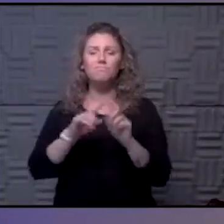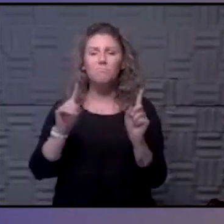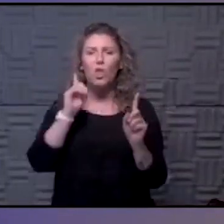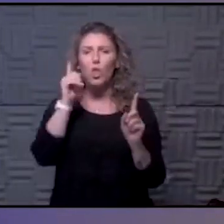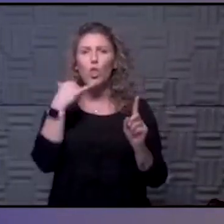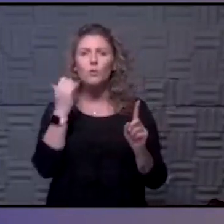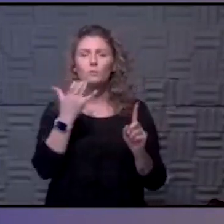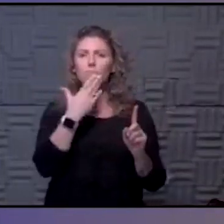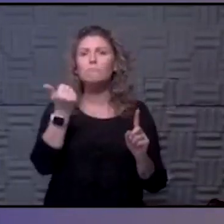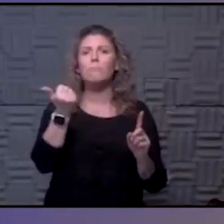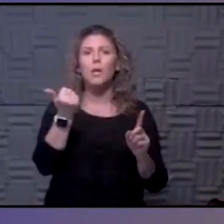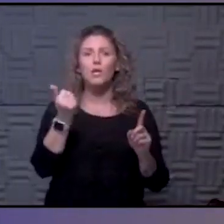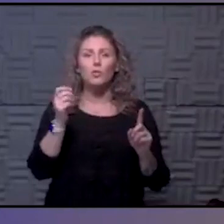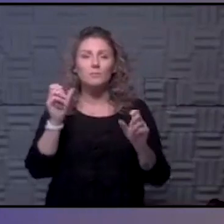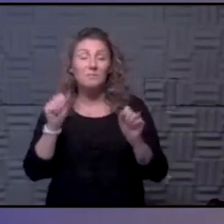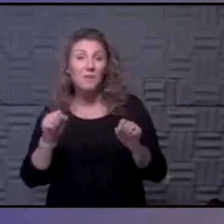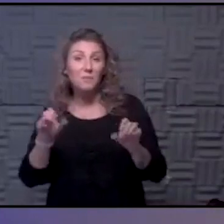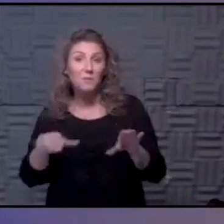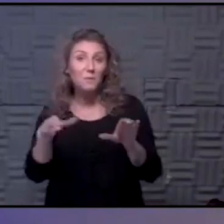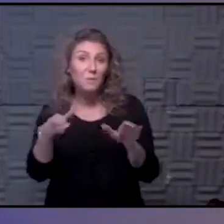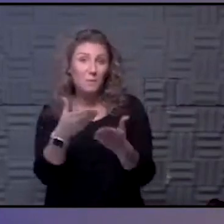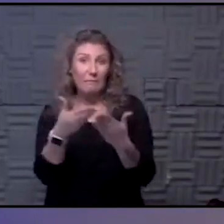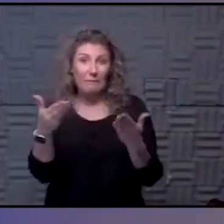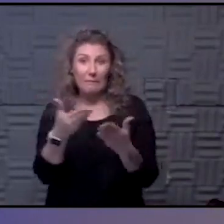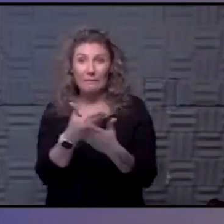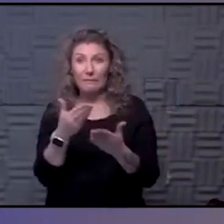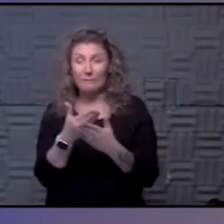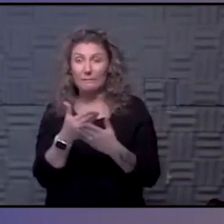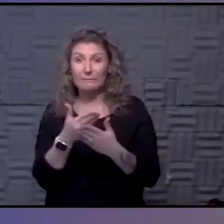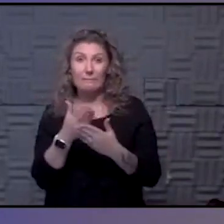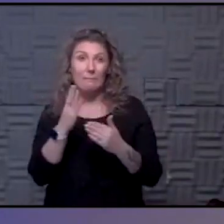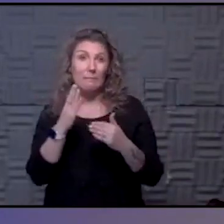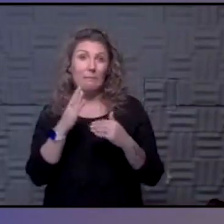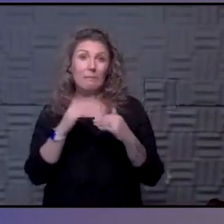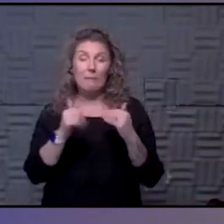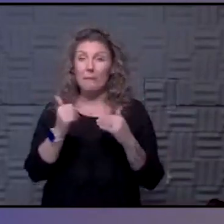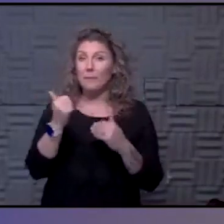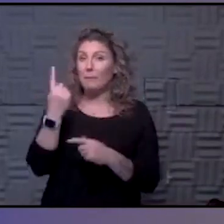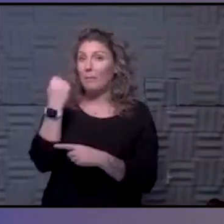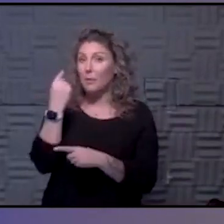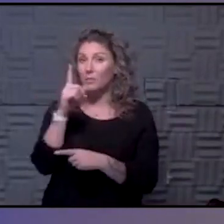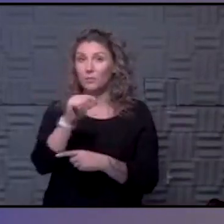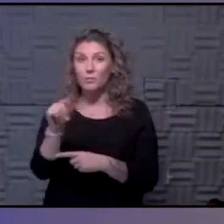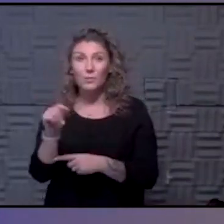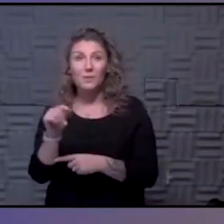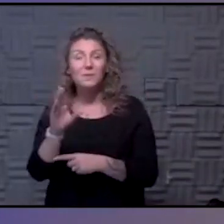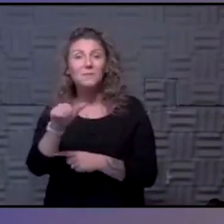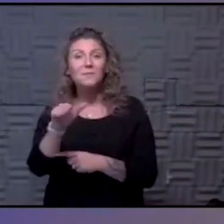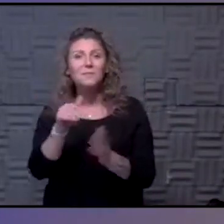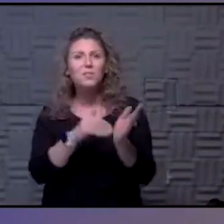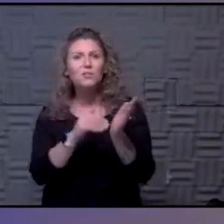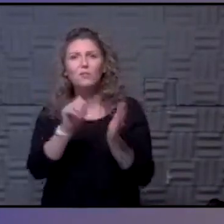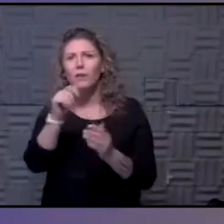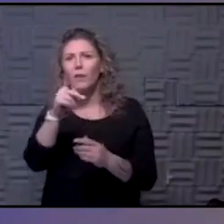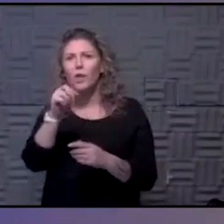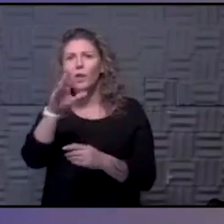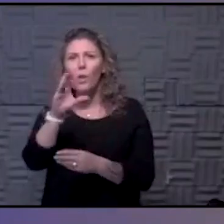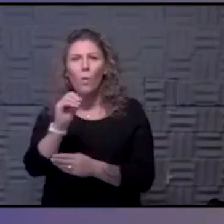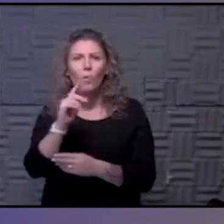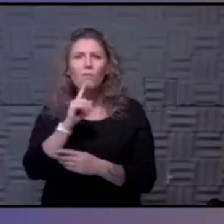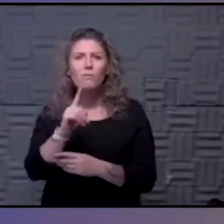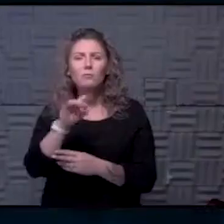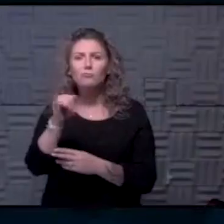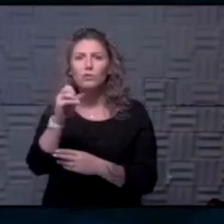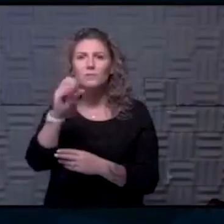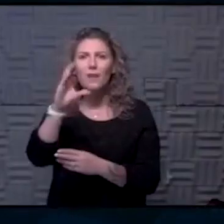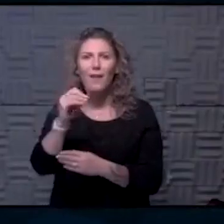lot better as far as being able to do some of those things that we were able to do in 2019. Dr. Areola, I think I saw in the news, too, that Johnson County had a